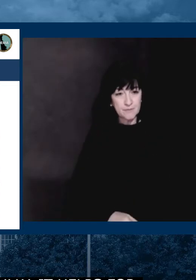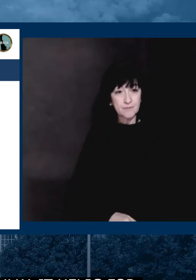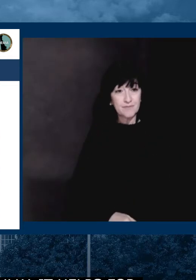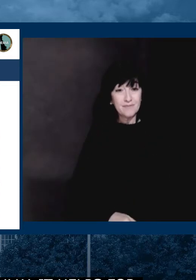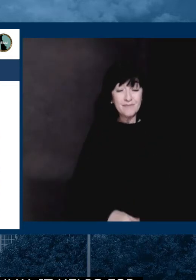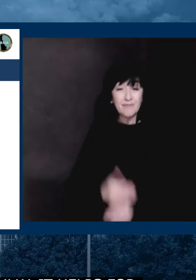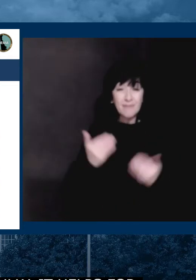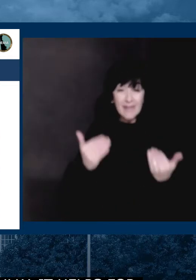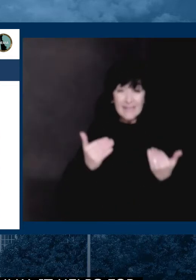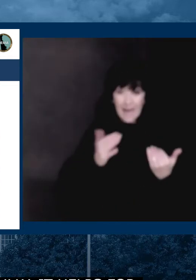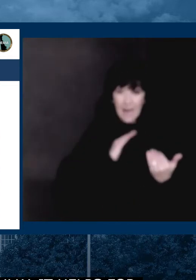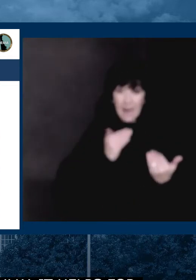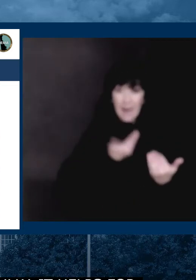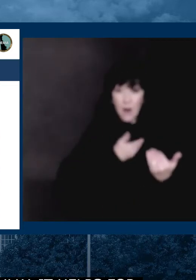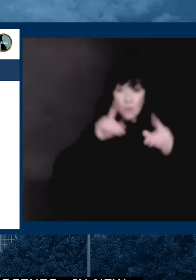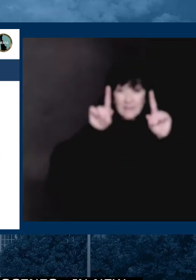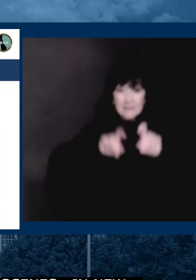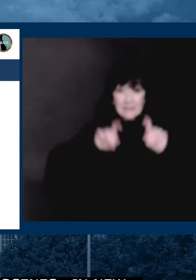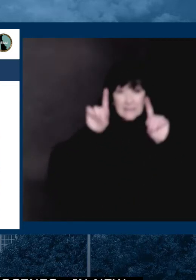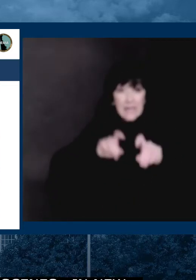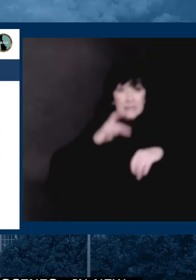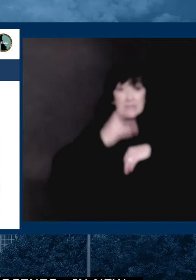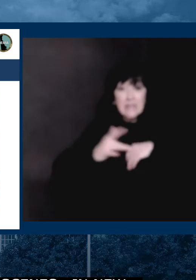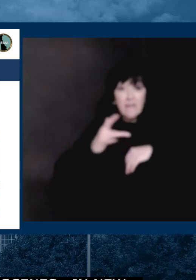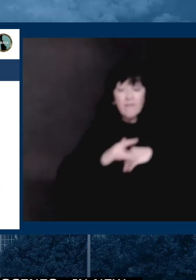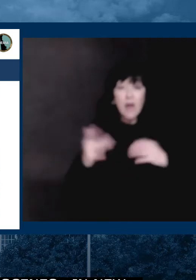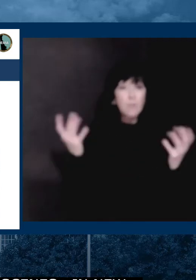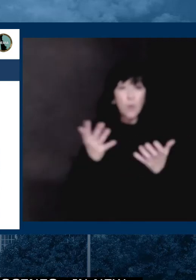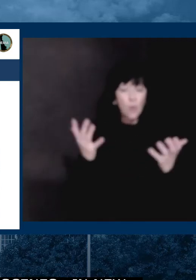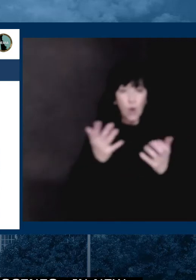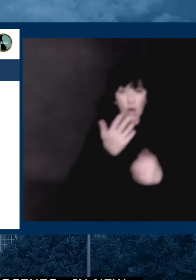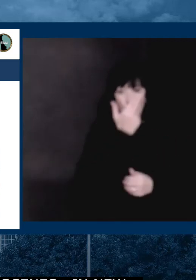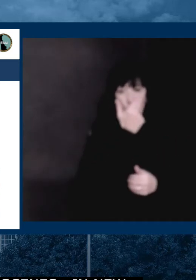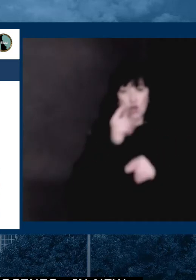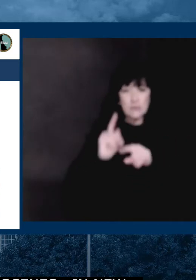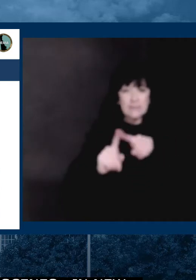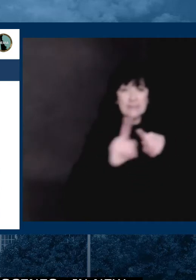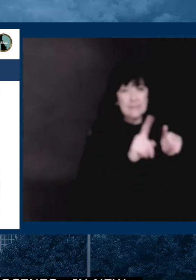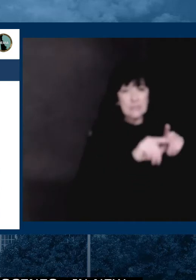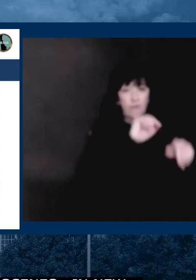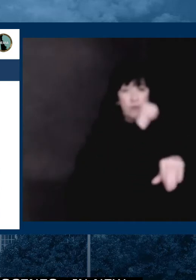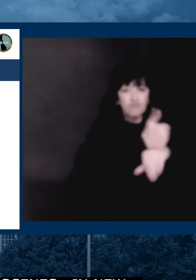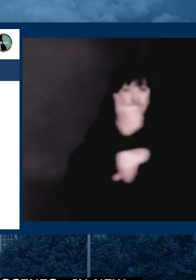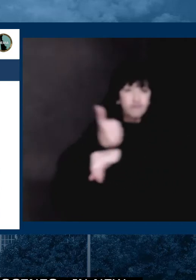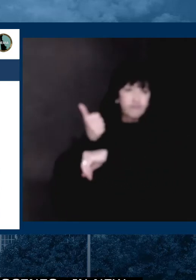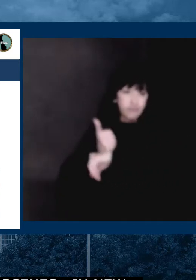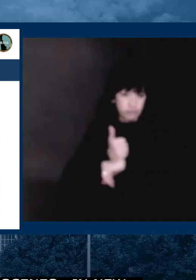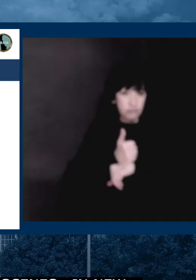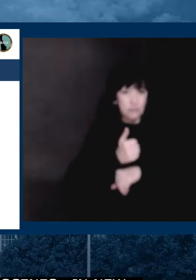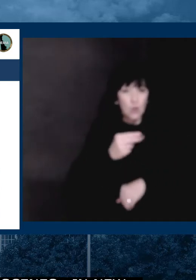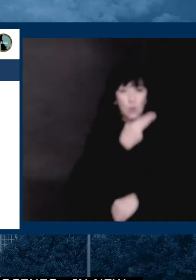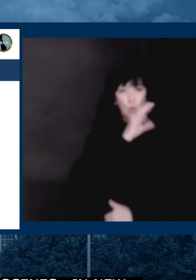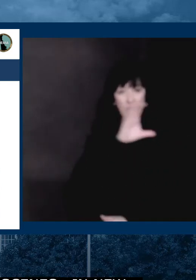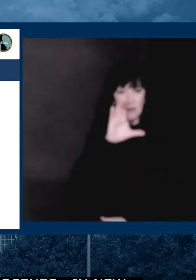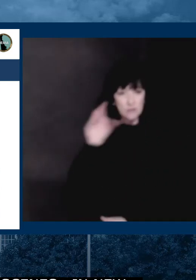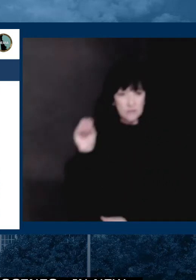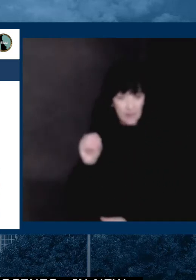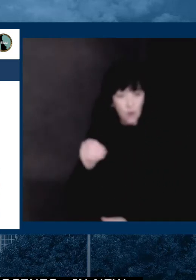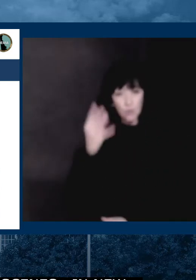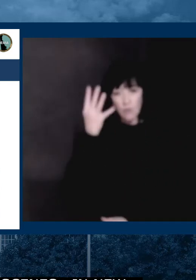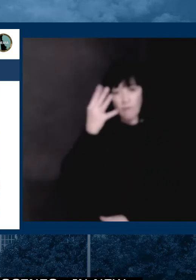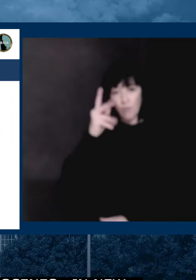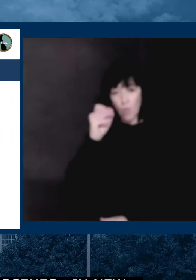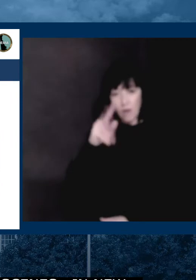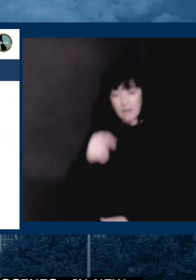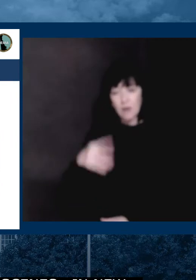4 in Kent and Sussex as well this week. This is just the community testing site. So this does not include